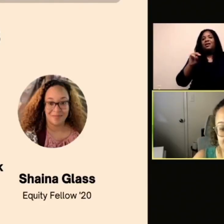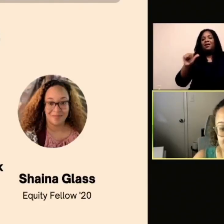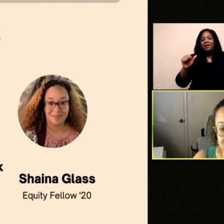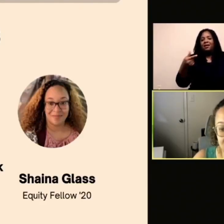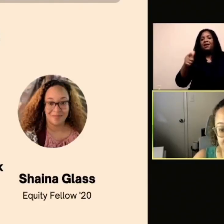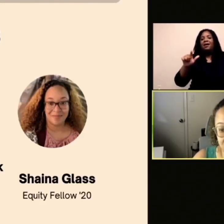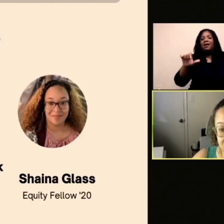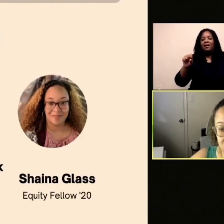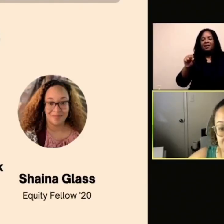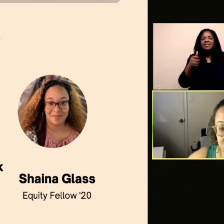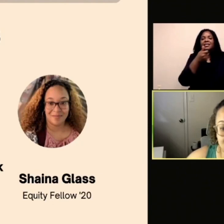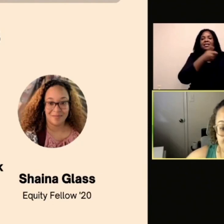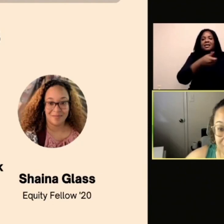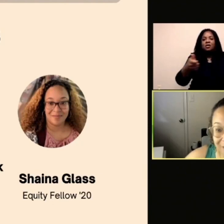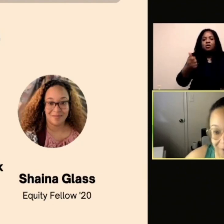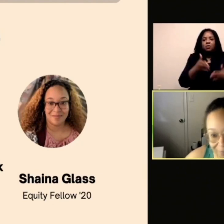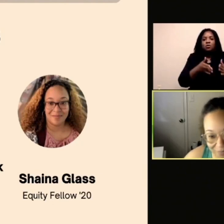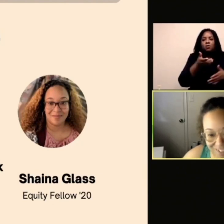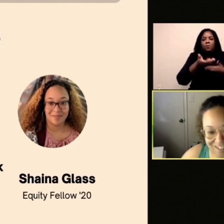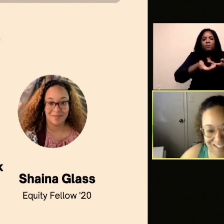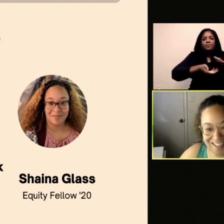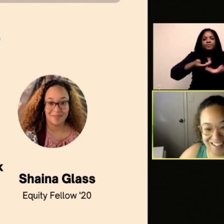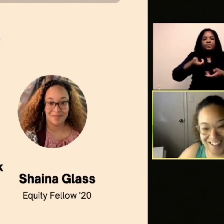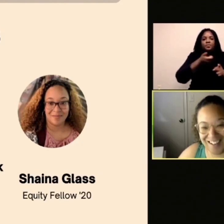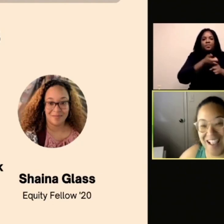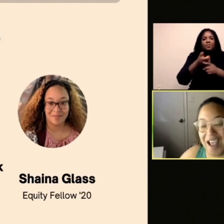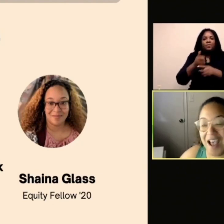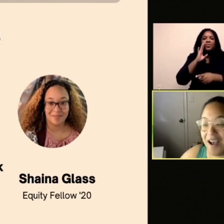introduce themselves to you directly.